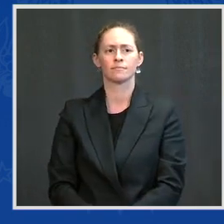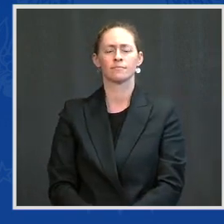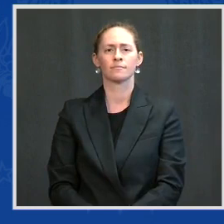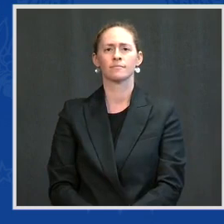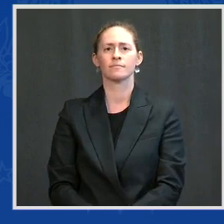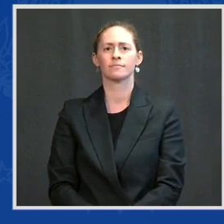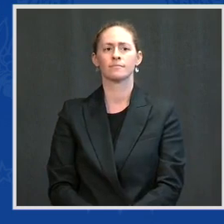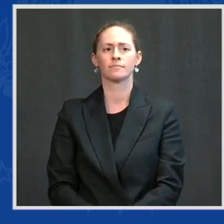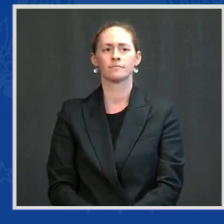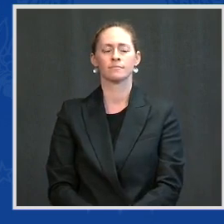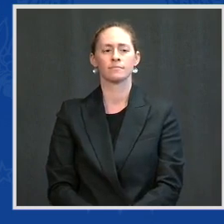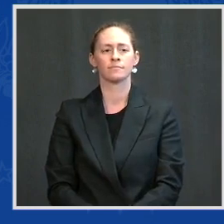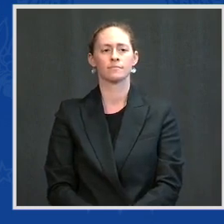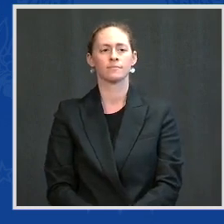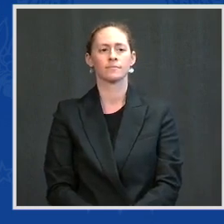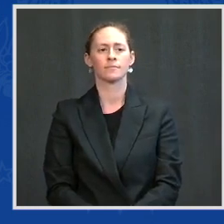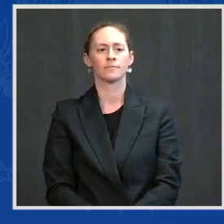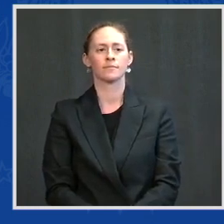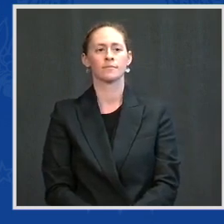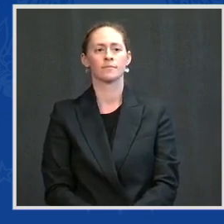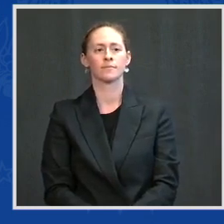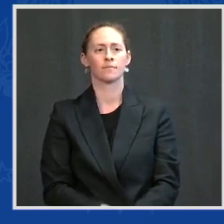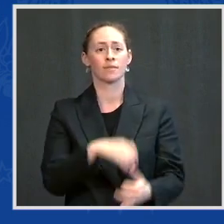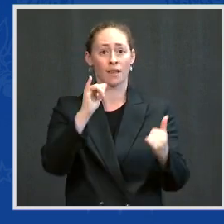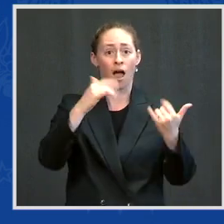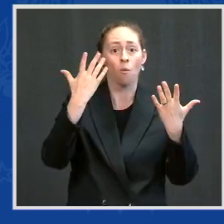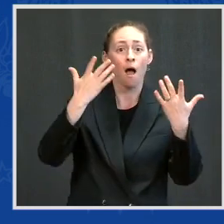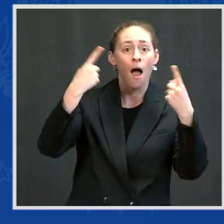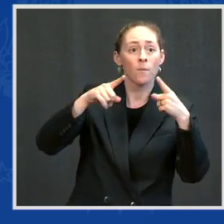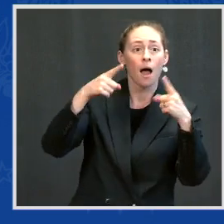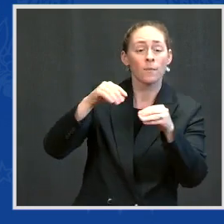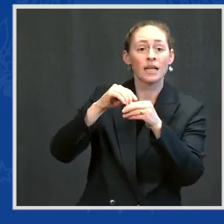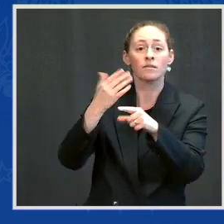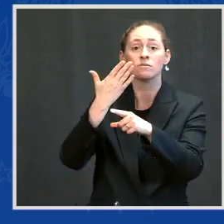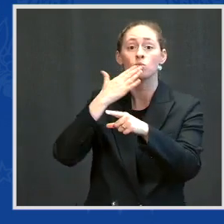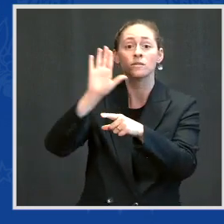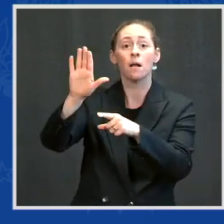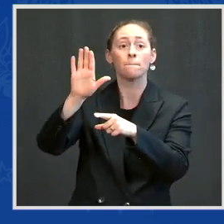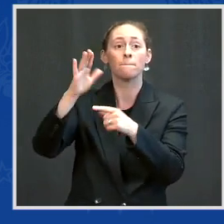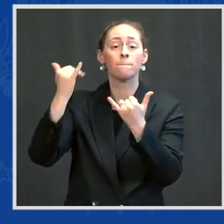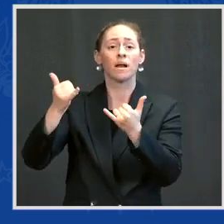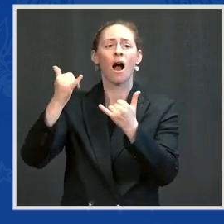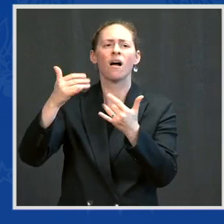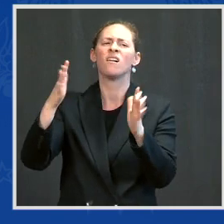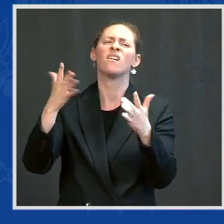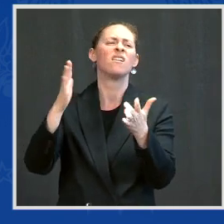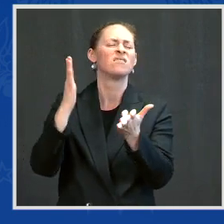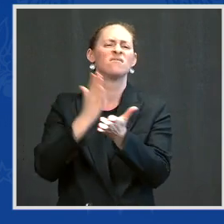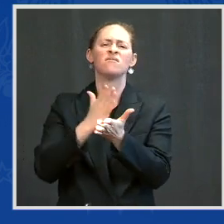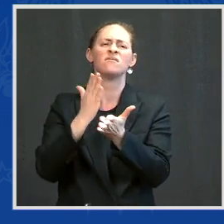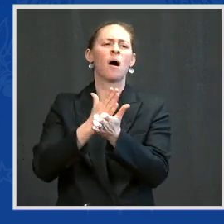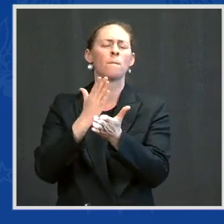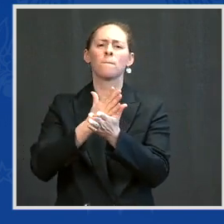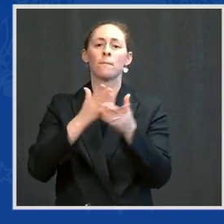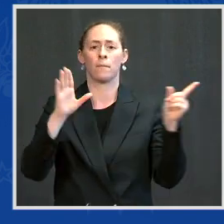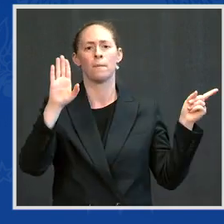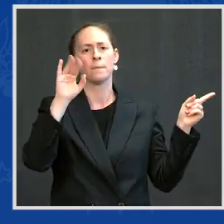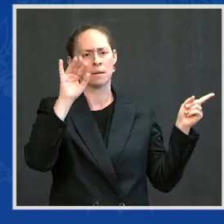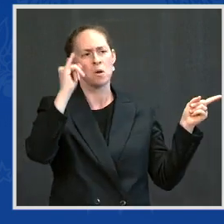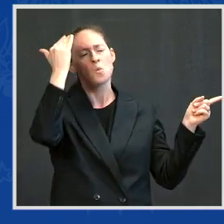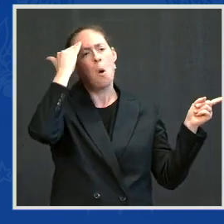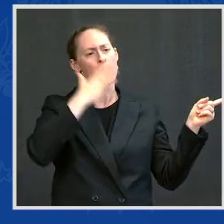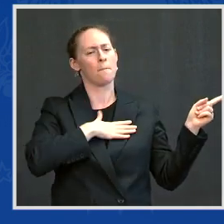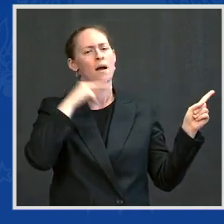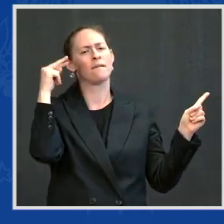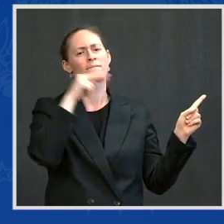in Jerusalem, and so that has to come to an end. And Bibi, the Prime Minister, knows my views, and